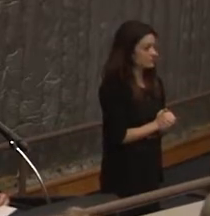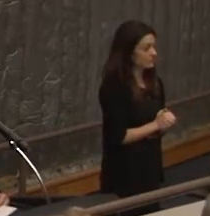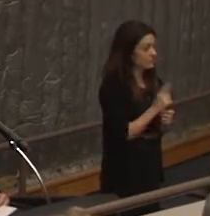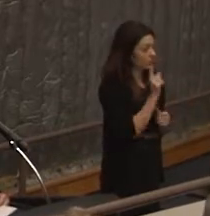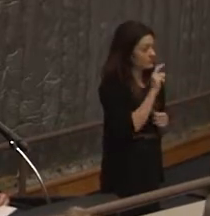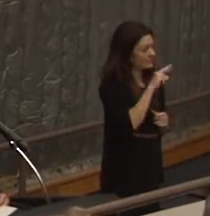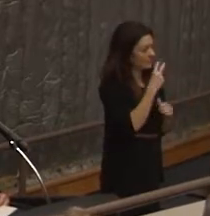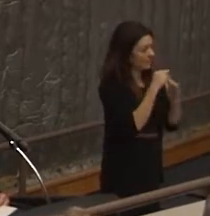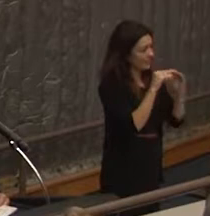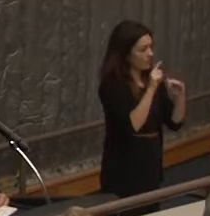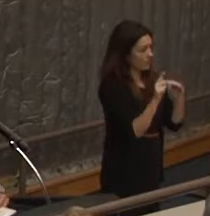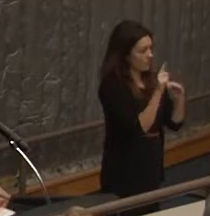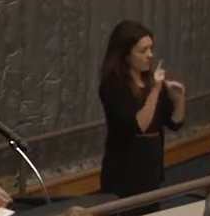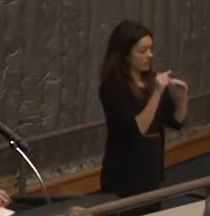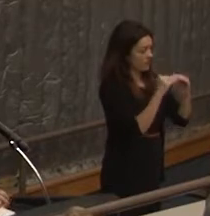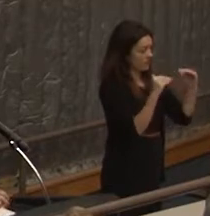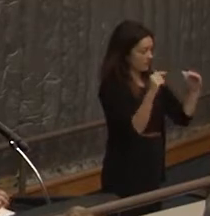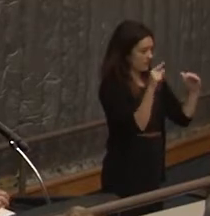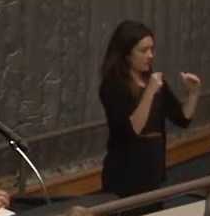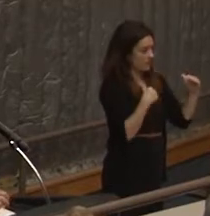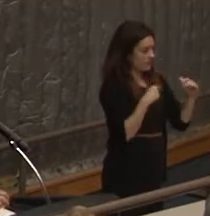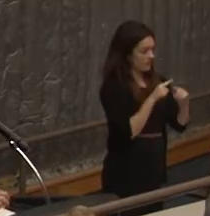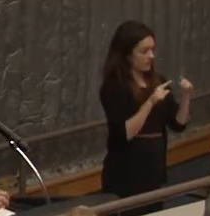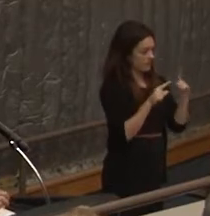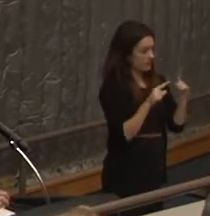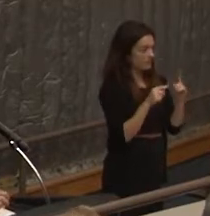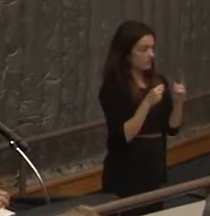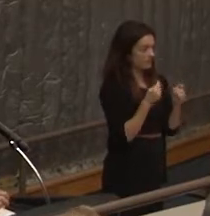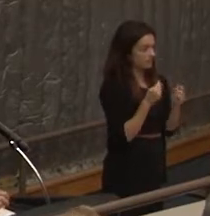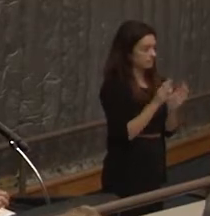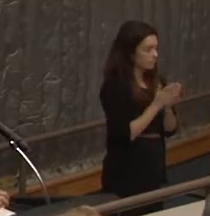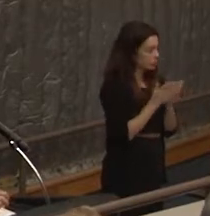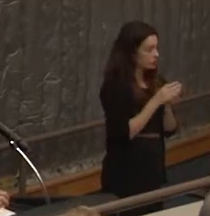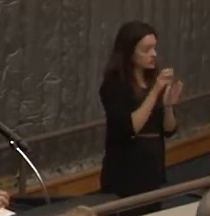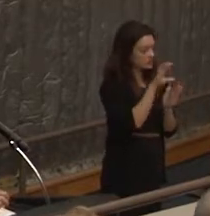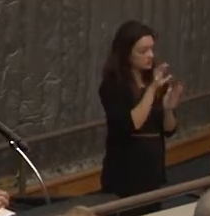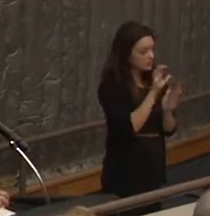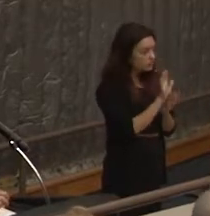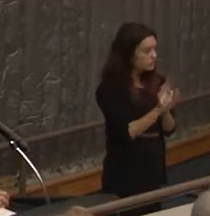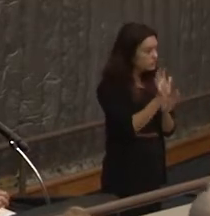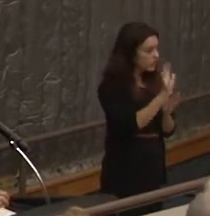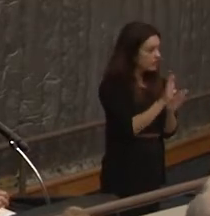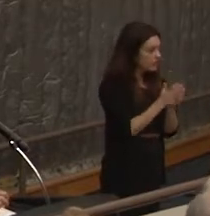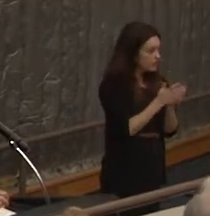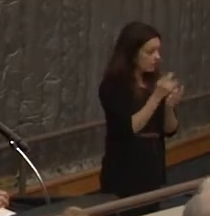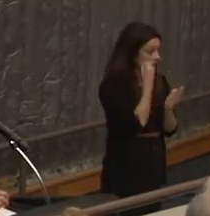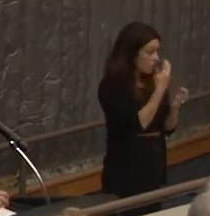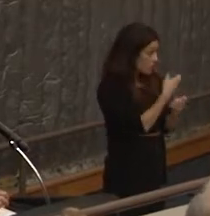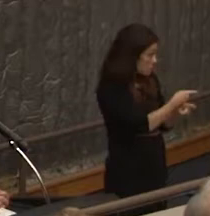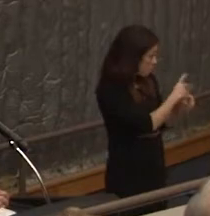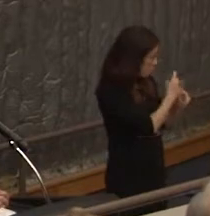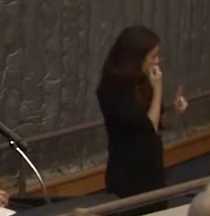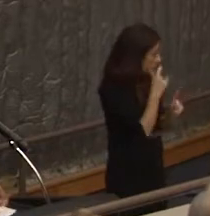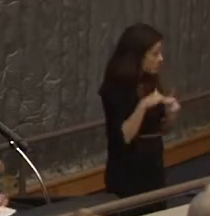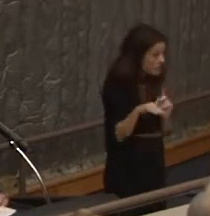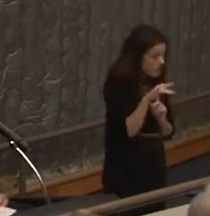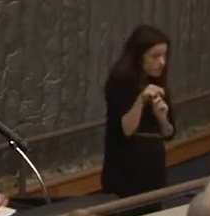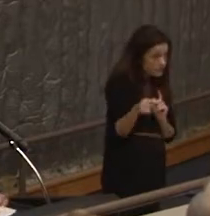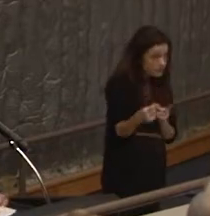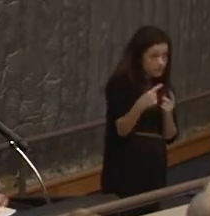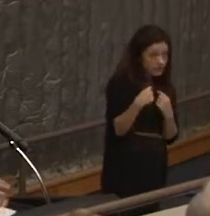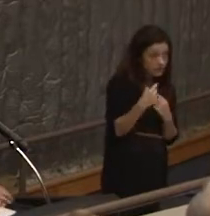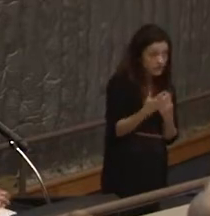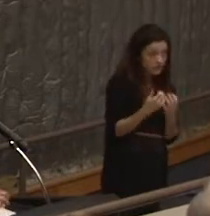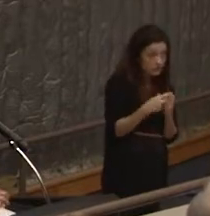the library. And we have a collection, I always want, of about 600 books that we are happy to lend out. So if you're around, please come